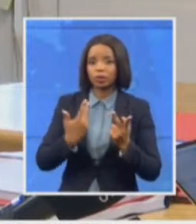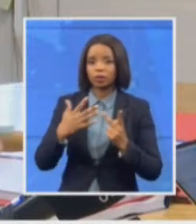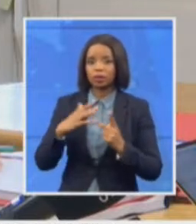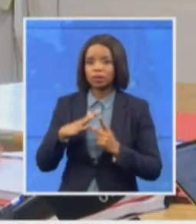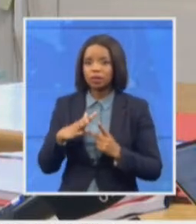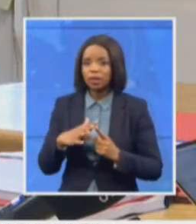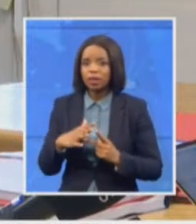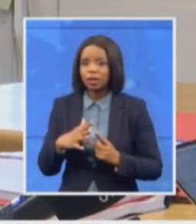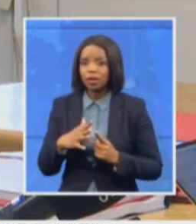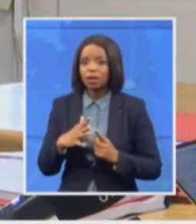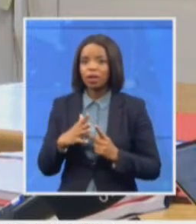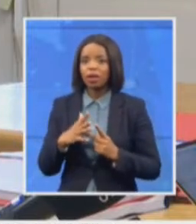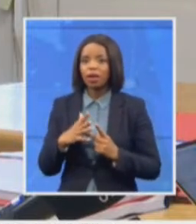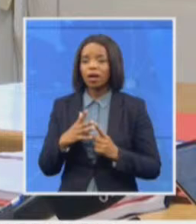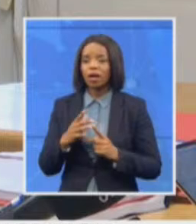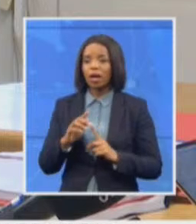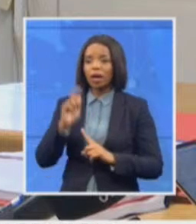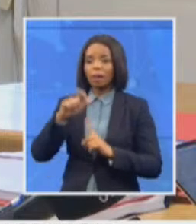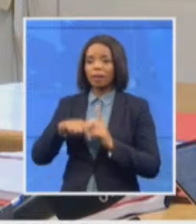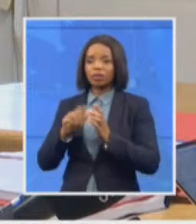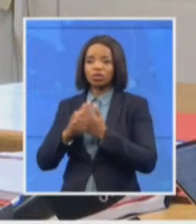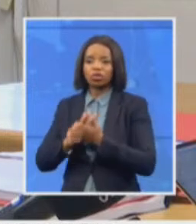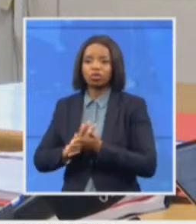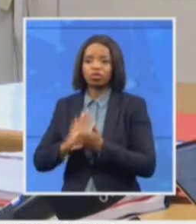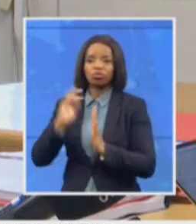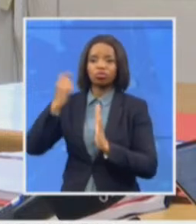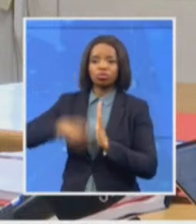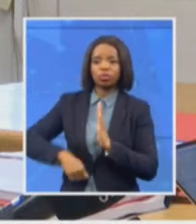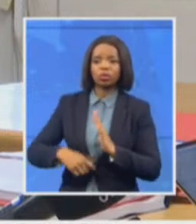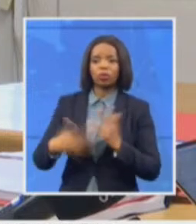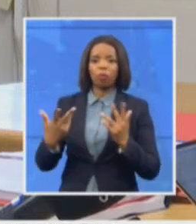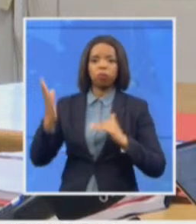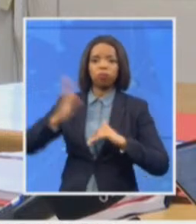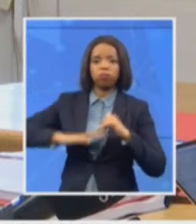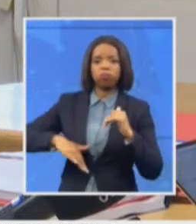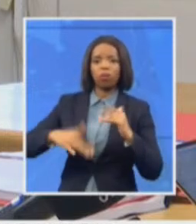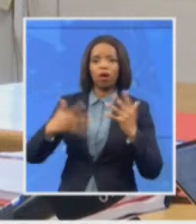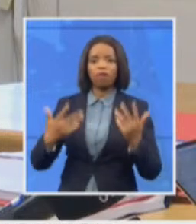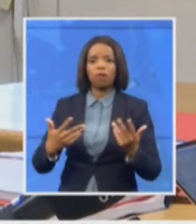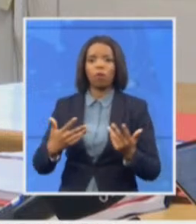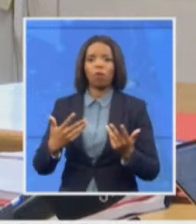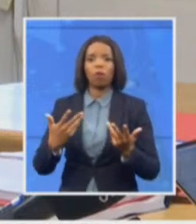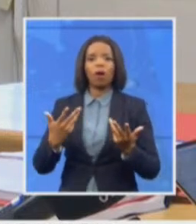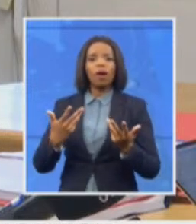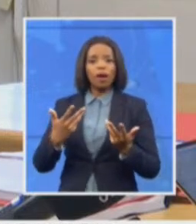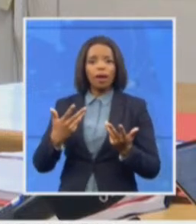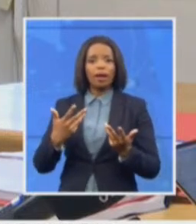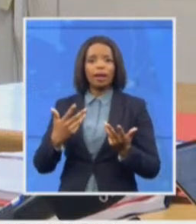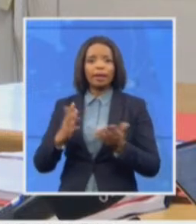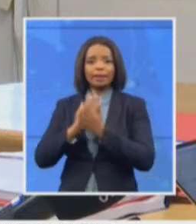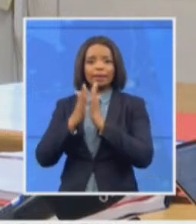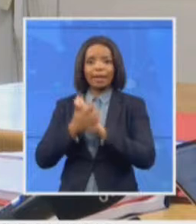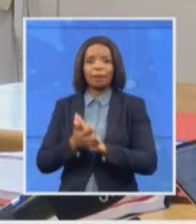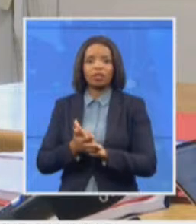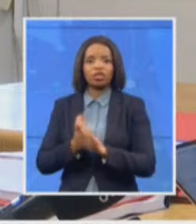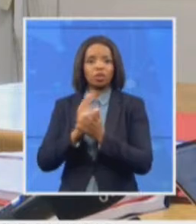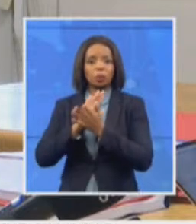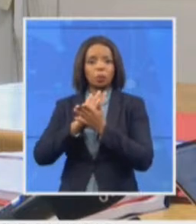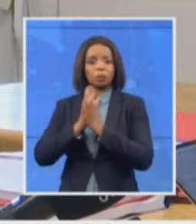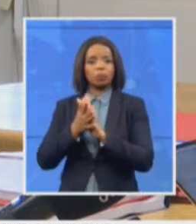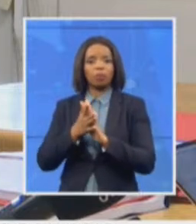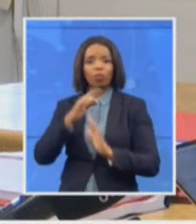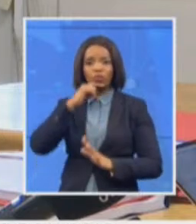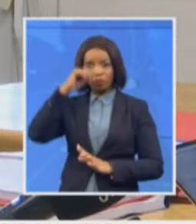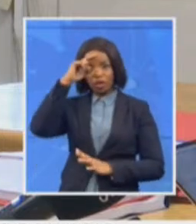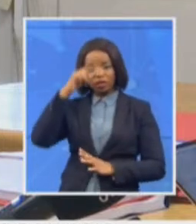away by that time. In fact, exactly a month before, that had gone away. So we find